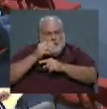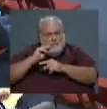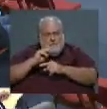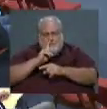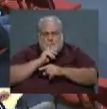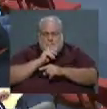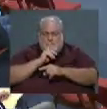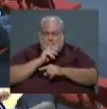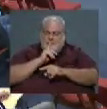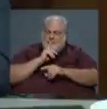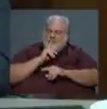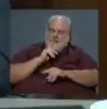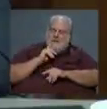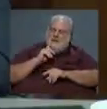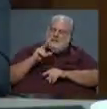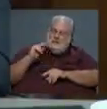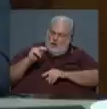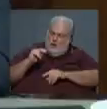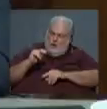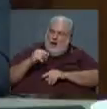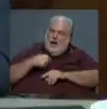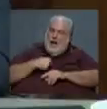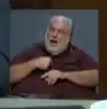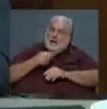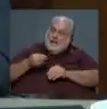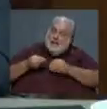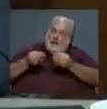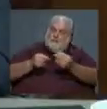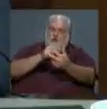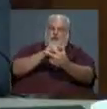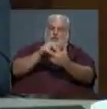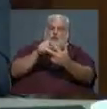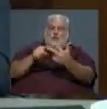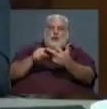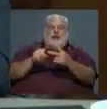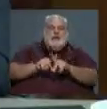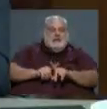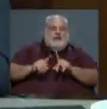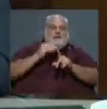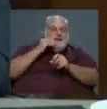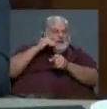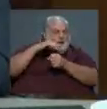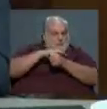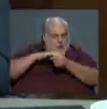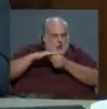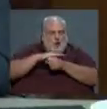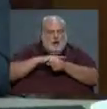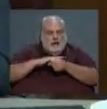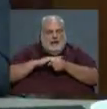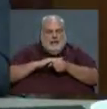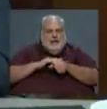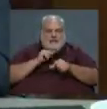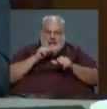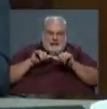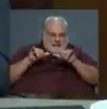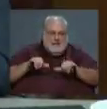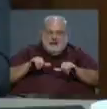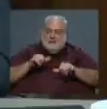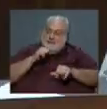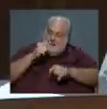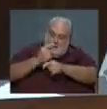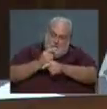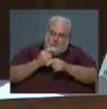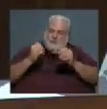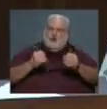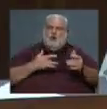But what I'm telling you, what I'm saying, and I gave you examples of 3 different neighborhoods. But I'm telling you, you're incorrect. There was no